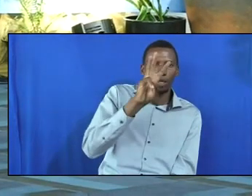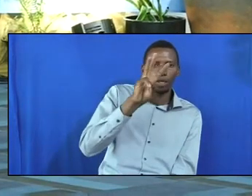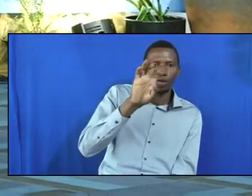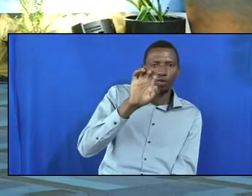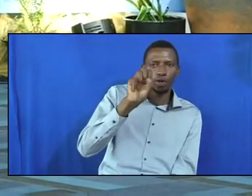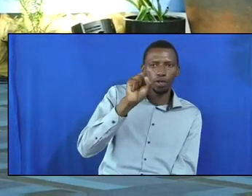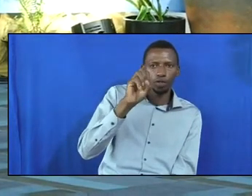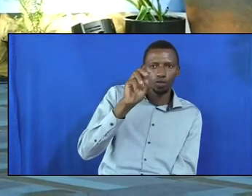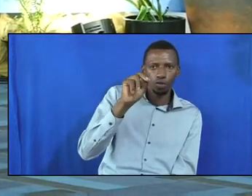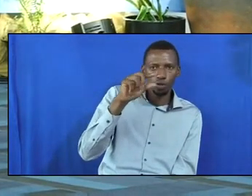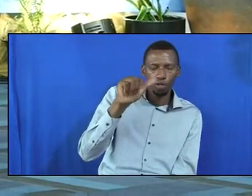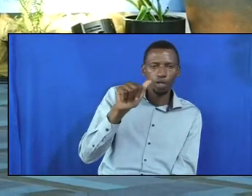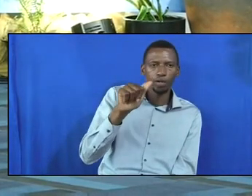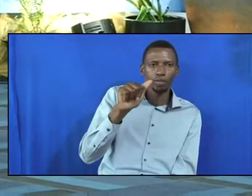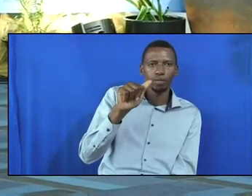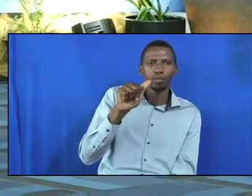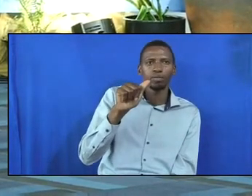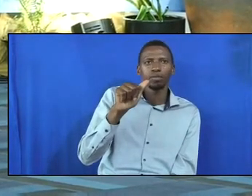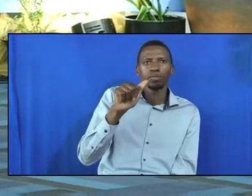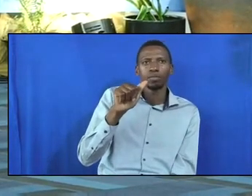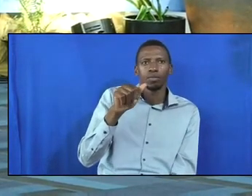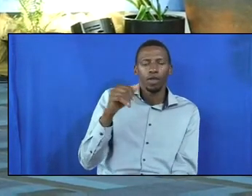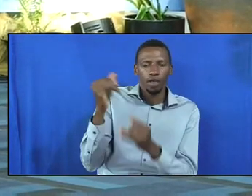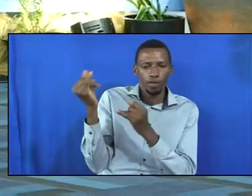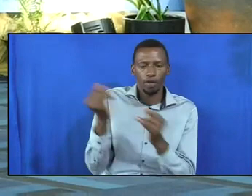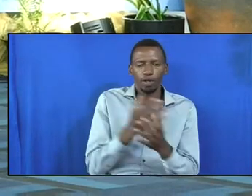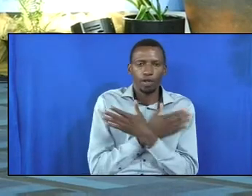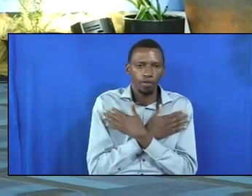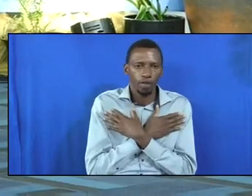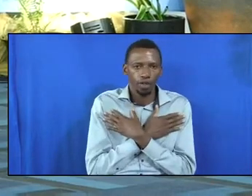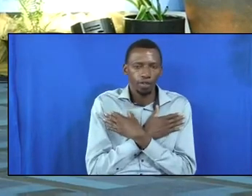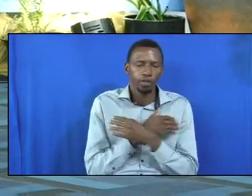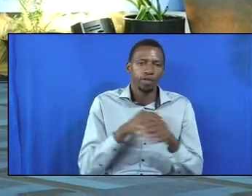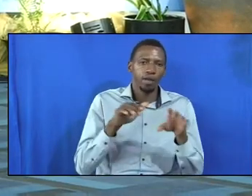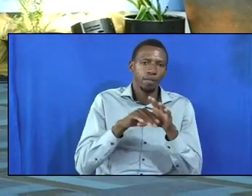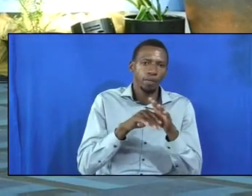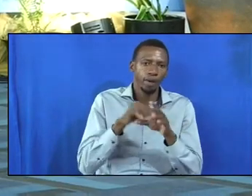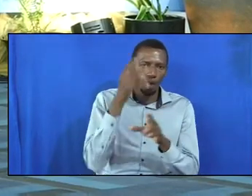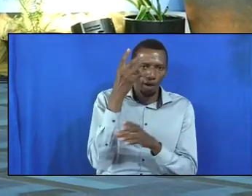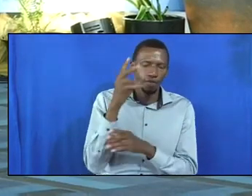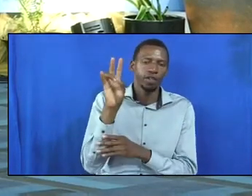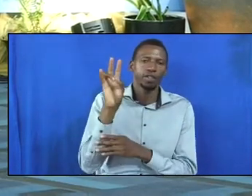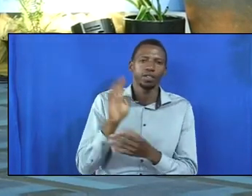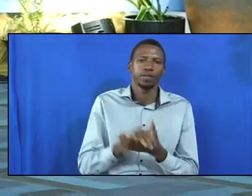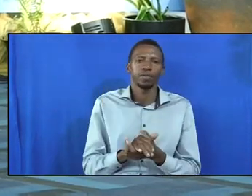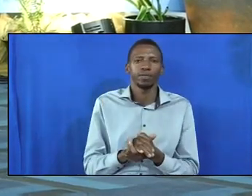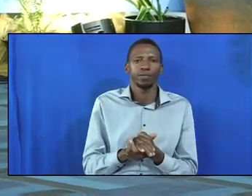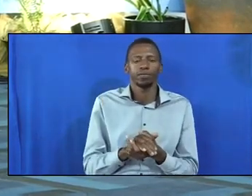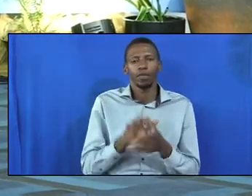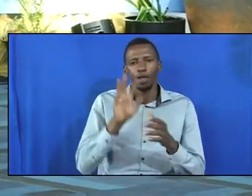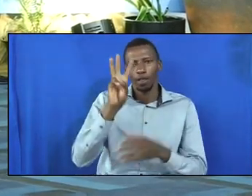side. He's category 3. Group 3? Yes. 3 marks for Wesonga.